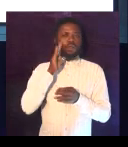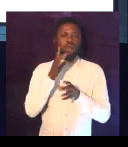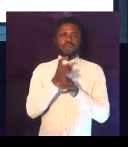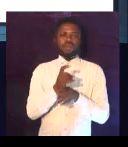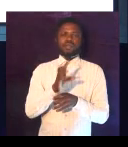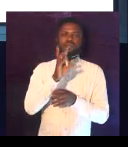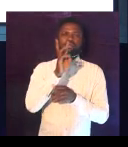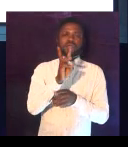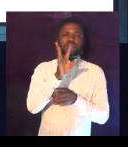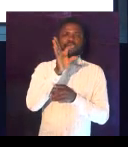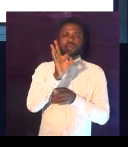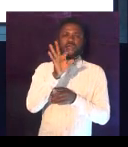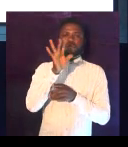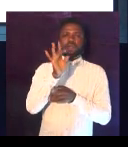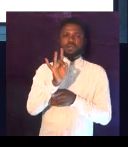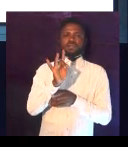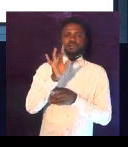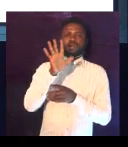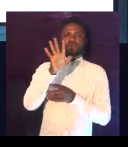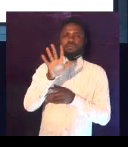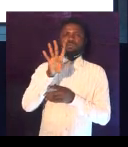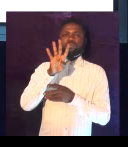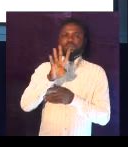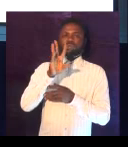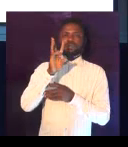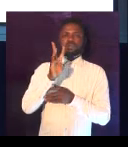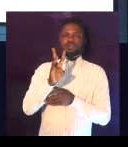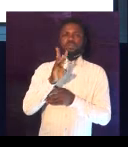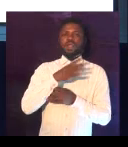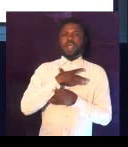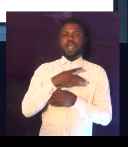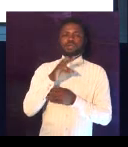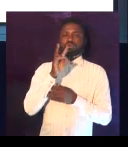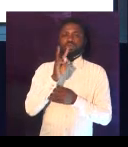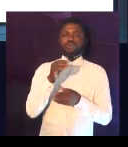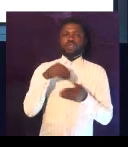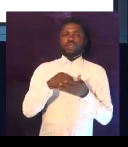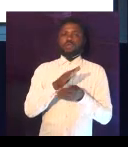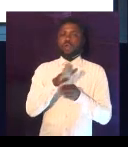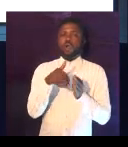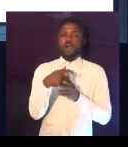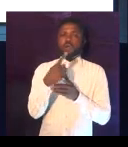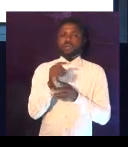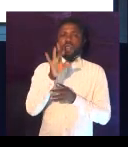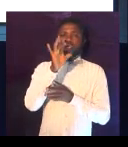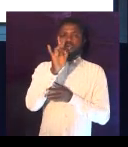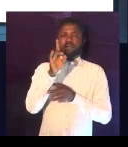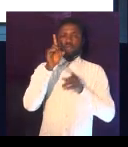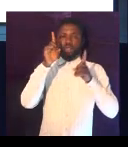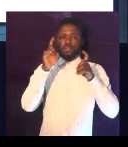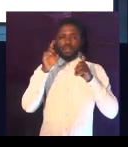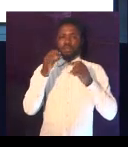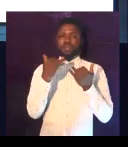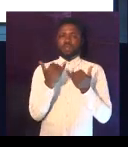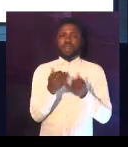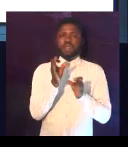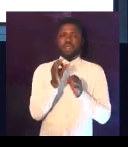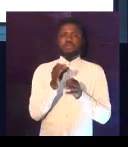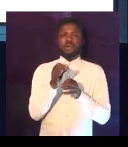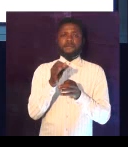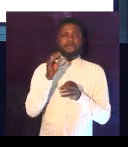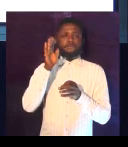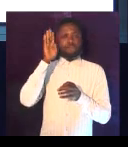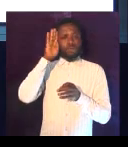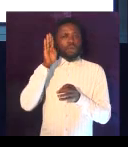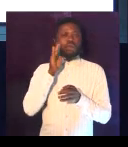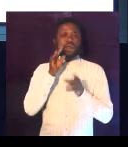Bukola gets 6, 9, 8. 8, 5, 4, 6, and 2 in all the 8 tests.